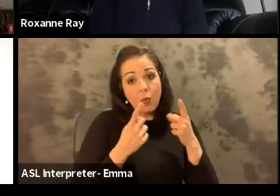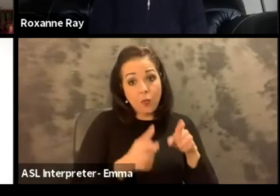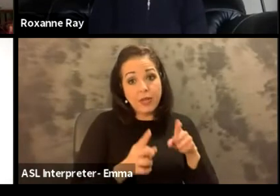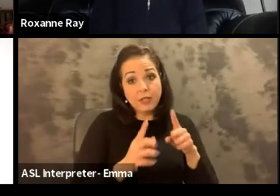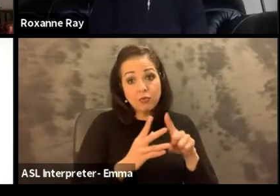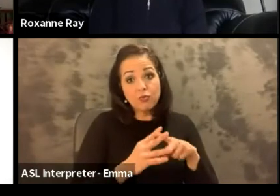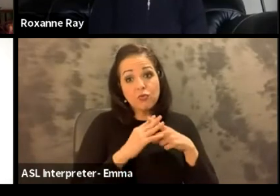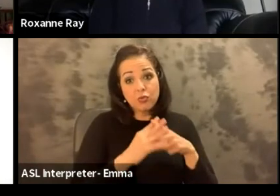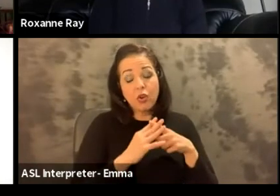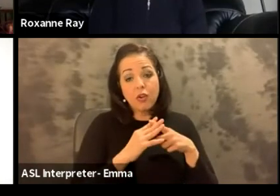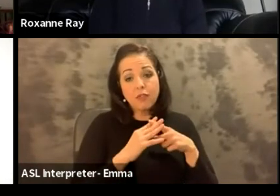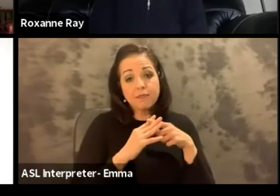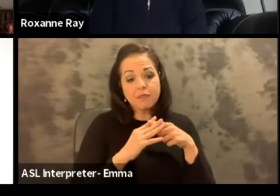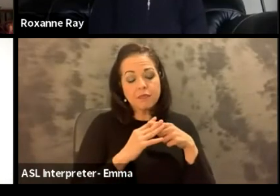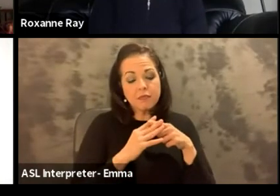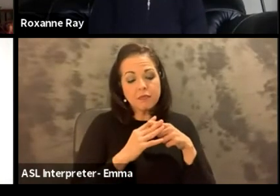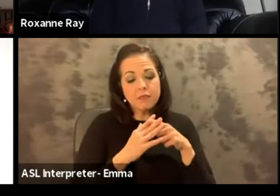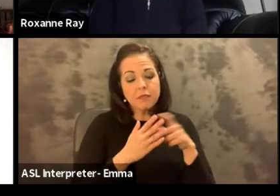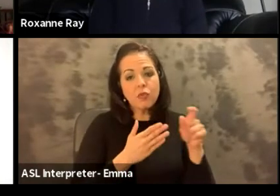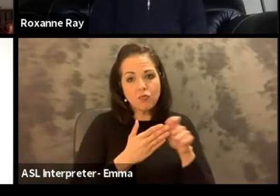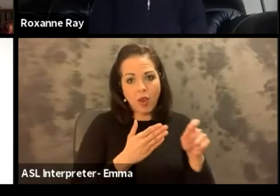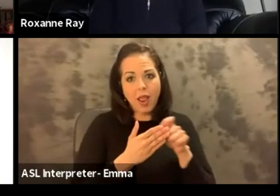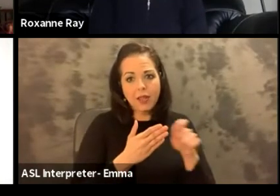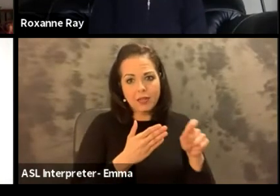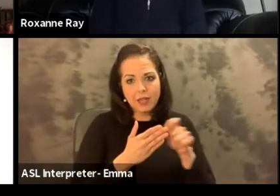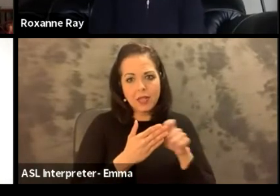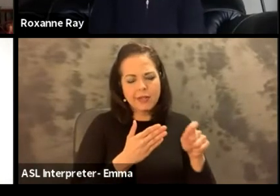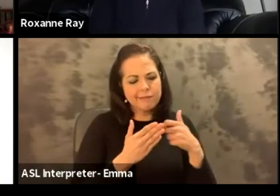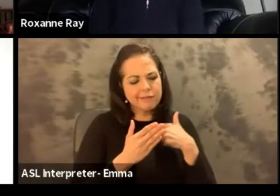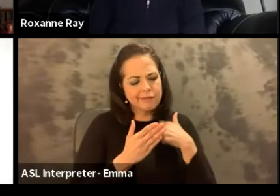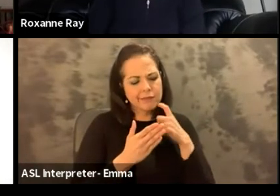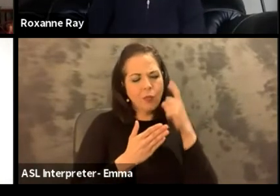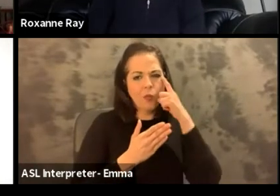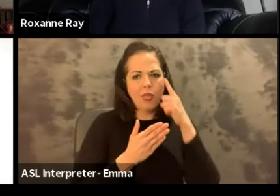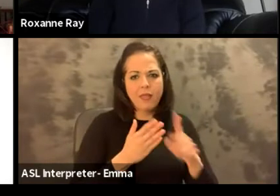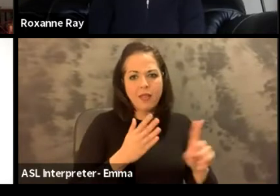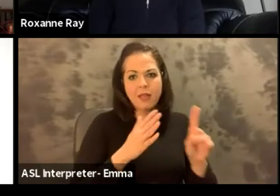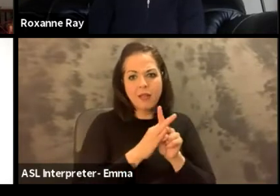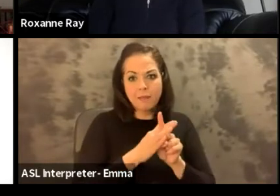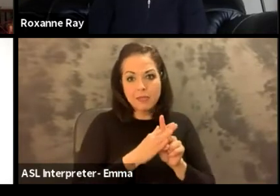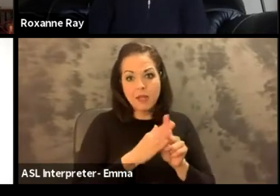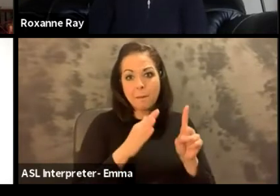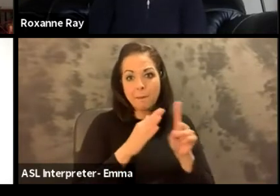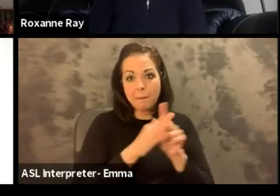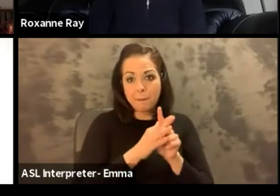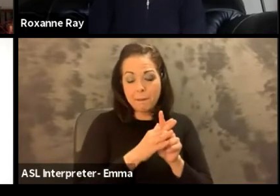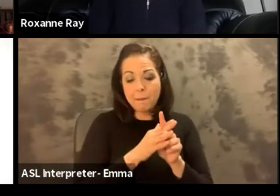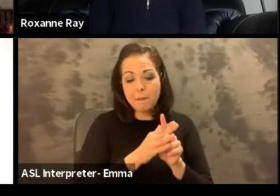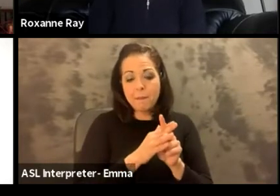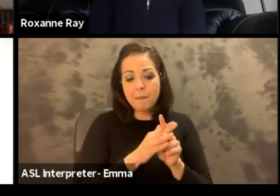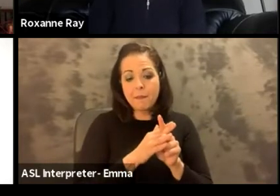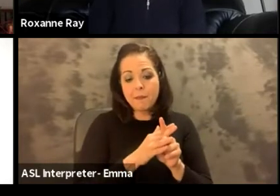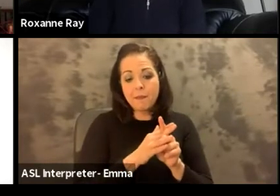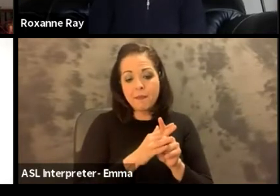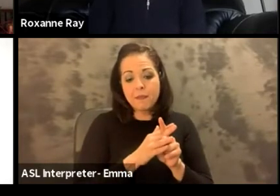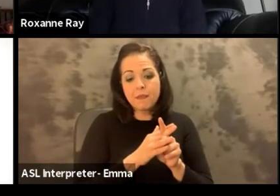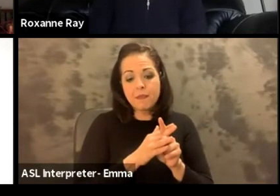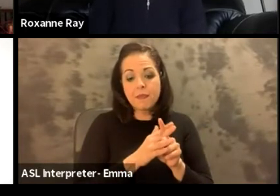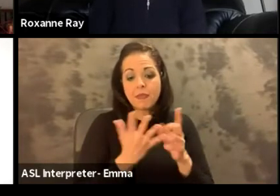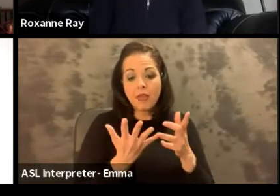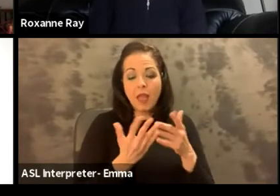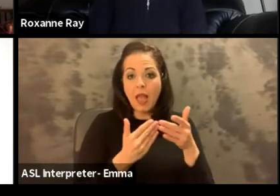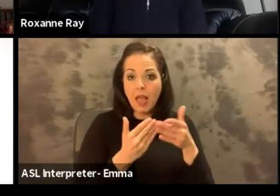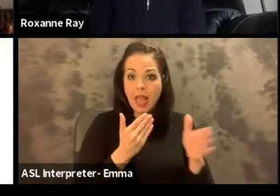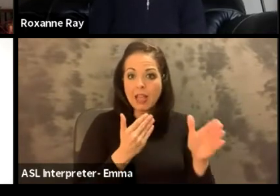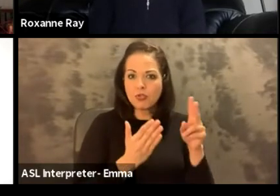know, when you begin writing, I think one thing that comes up is is kind of, as you're reading